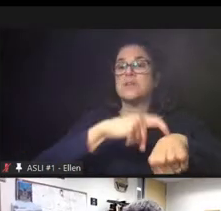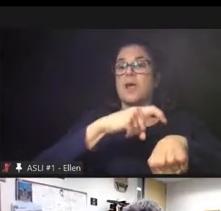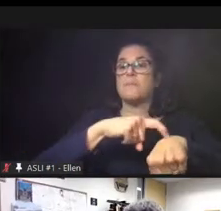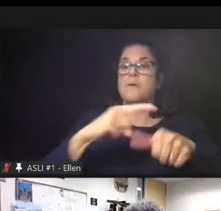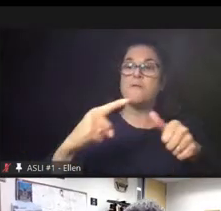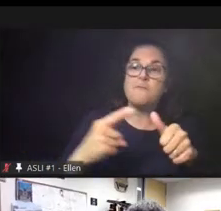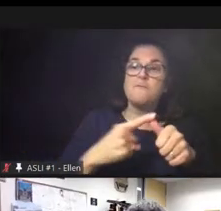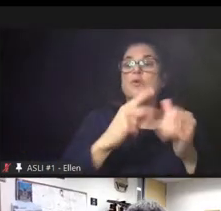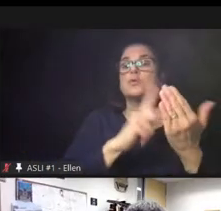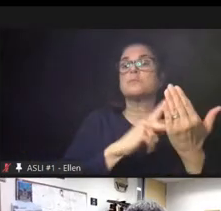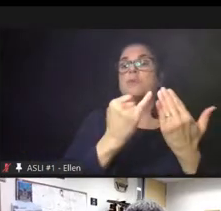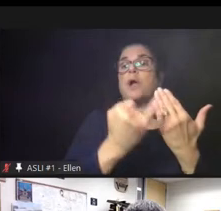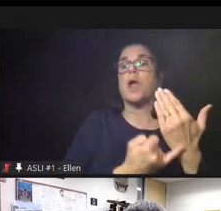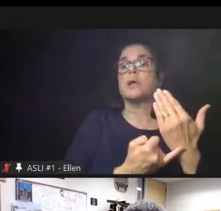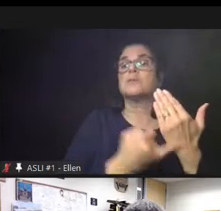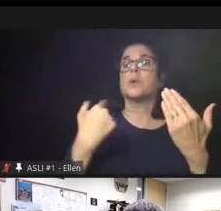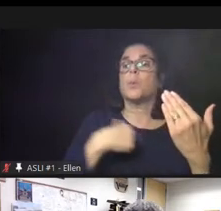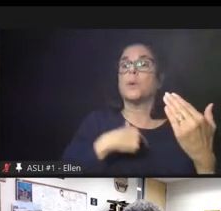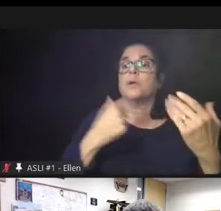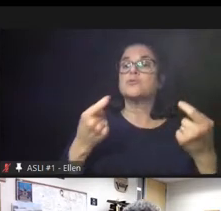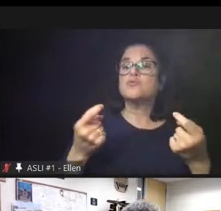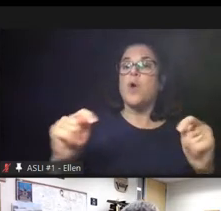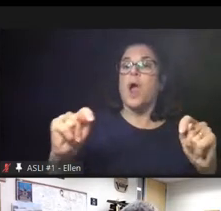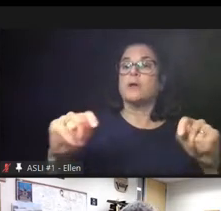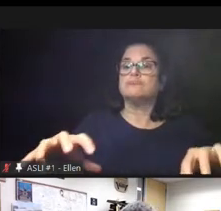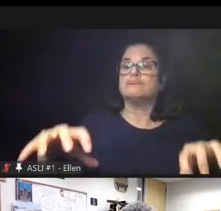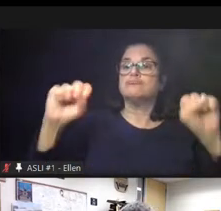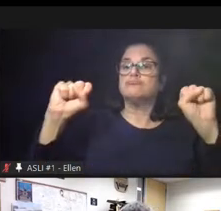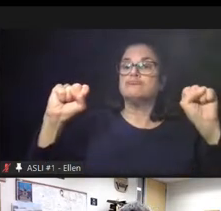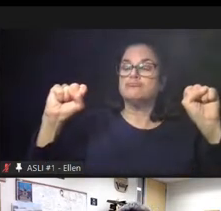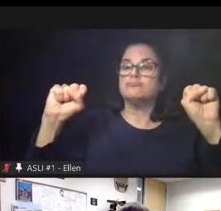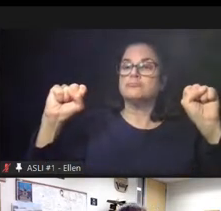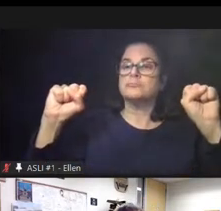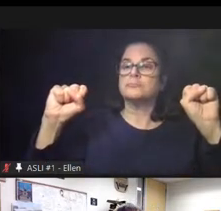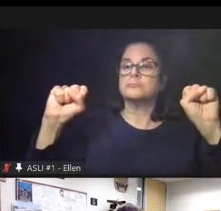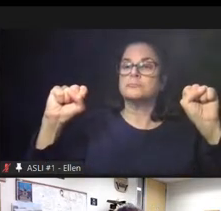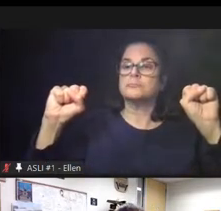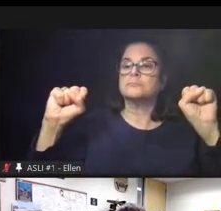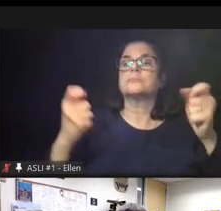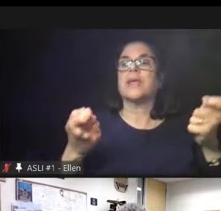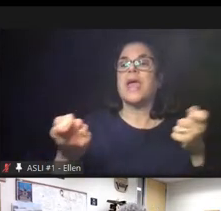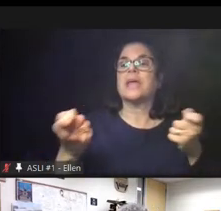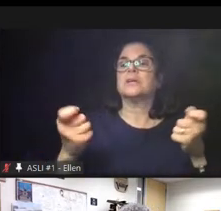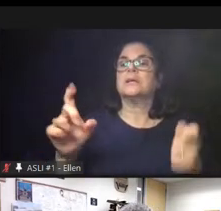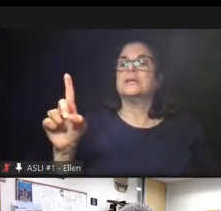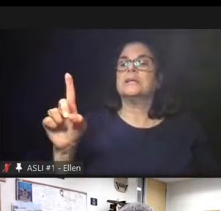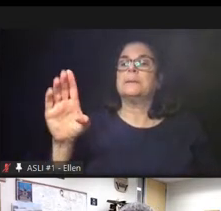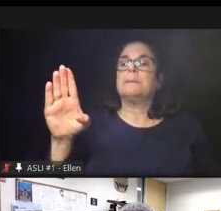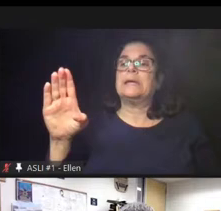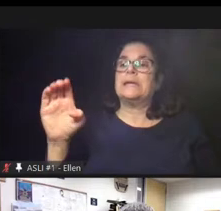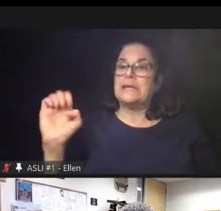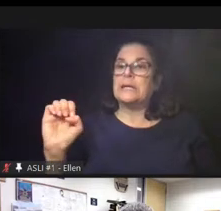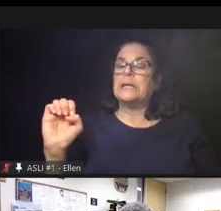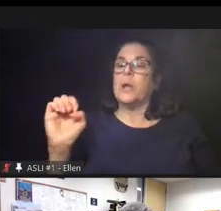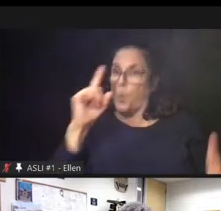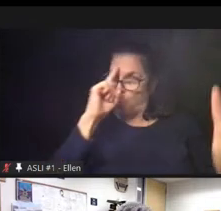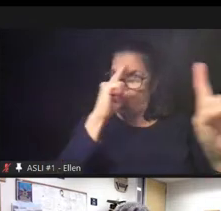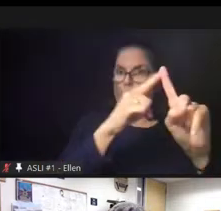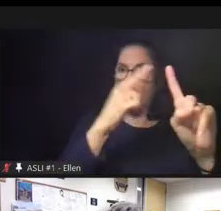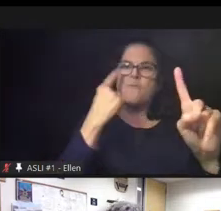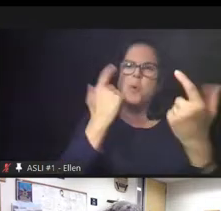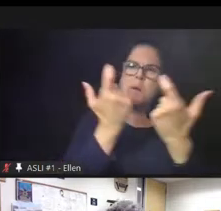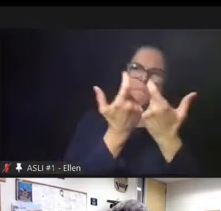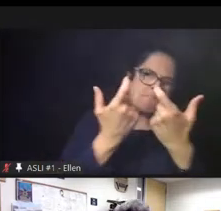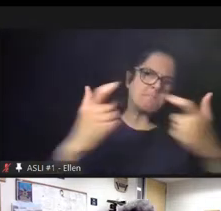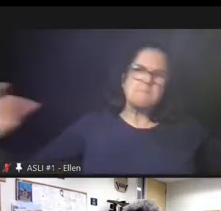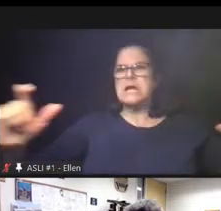this is the first project where we took this approach with how we would handle the DBE goal for a major construction